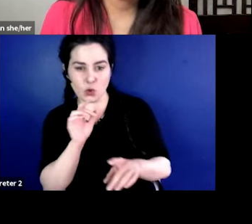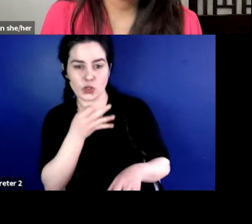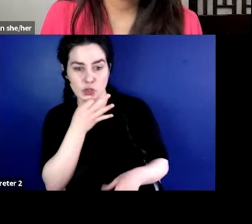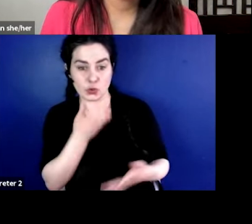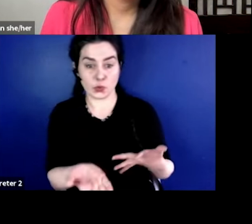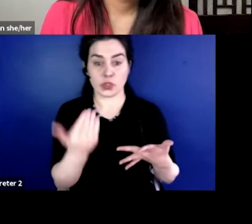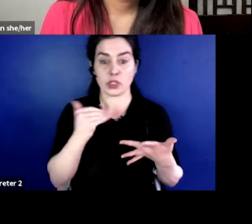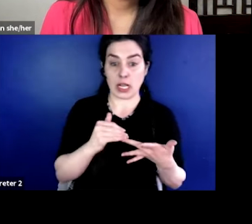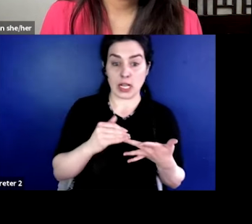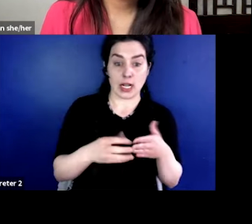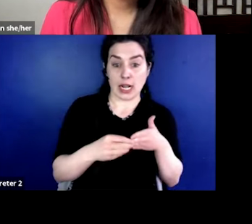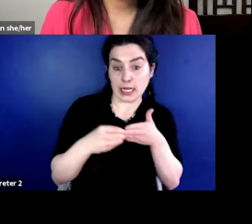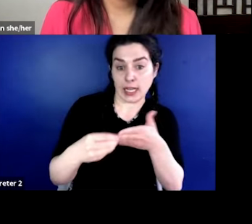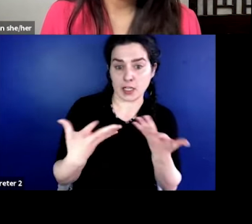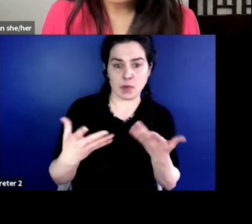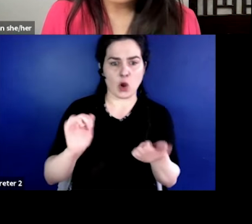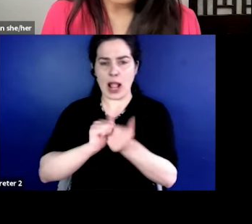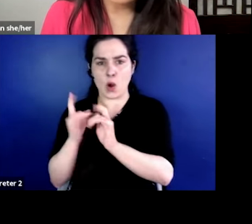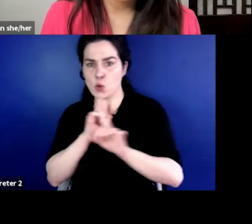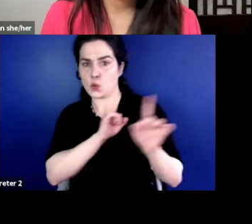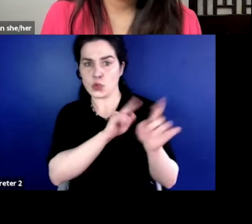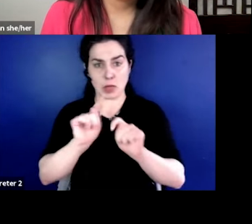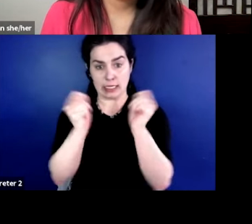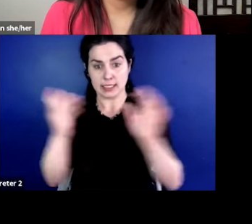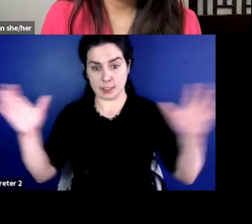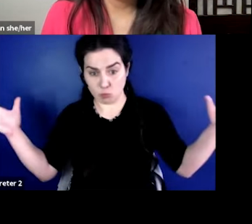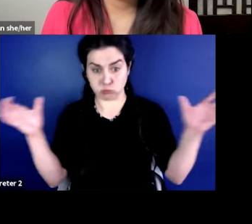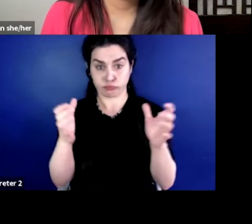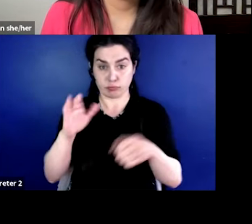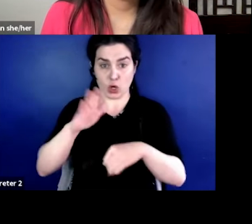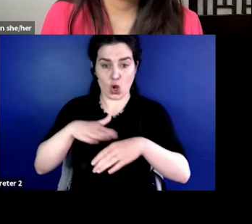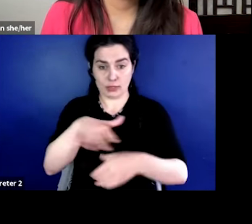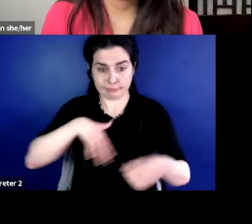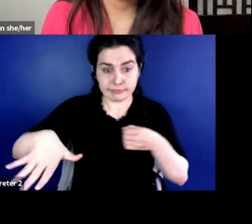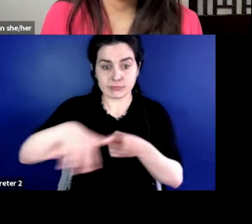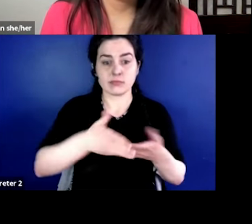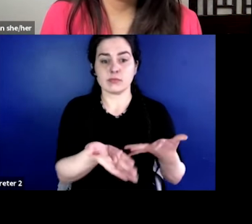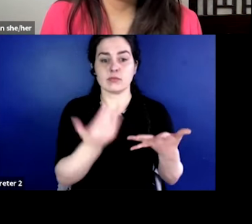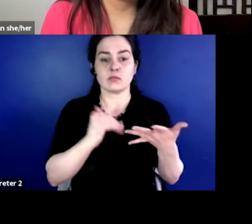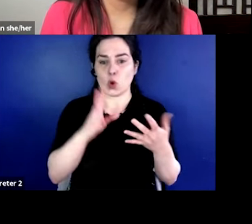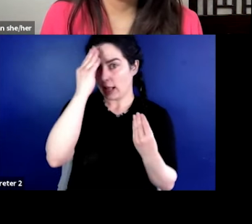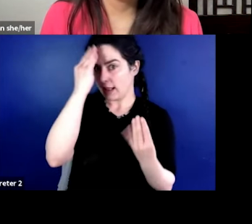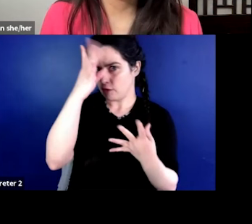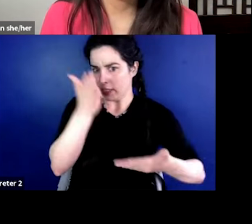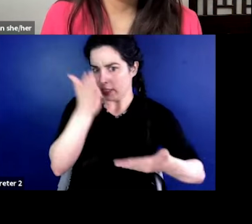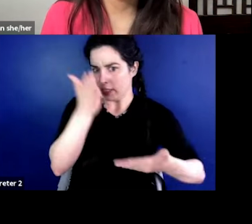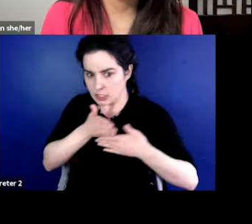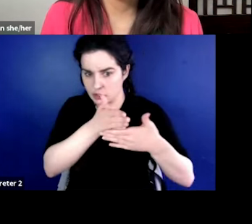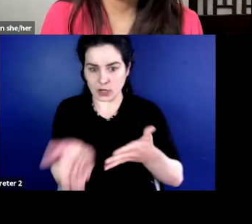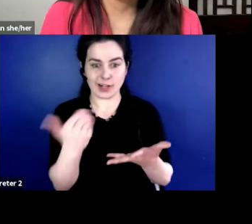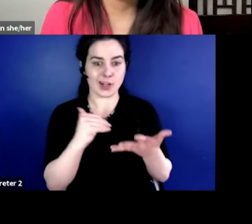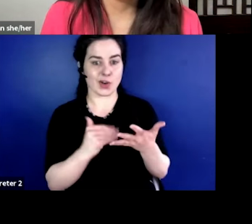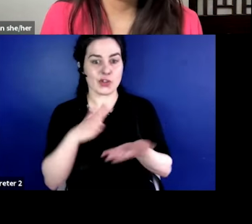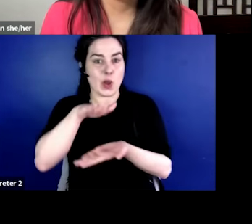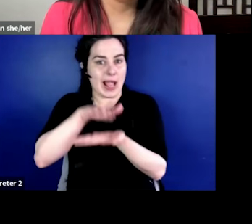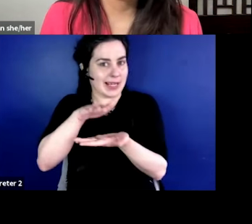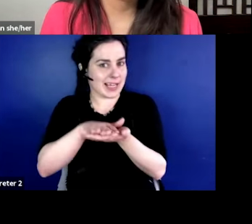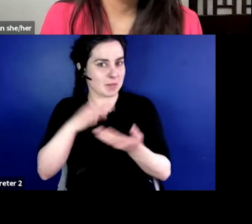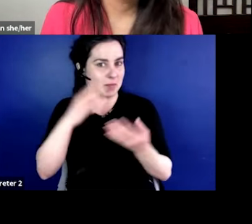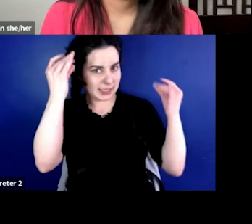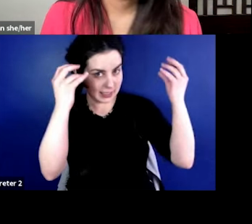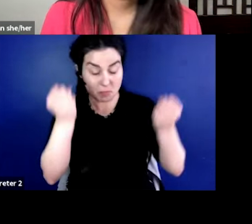on campus, and also about information sharing, and another one, academic considerations, which we all know is a huge issue that a lot of